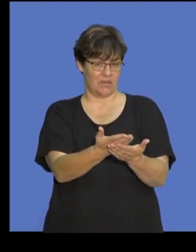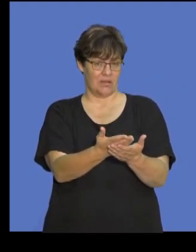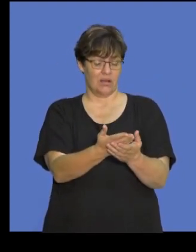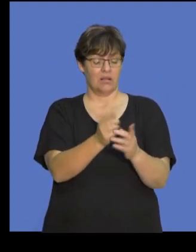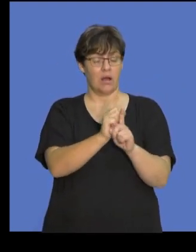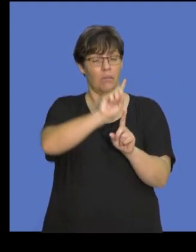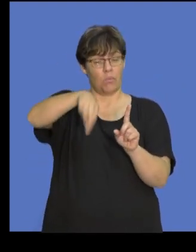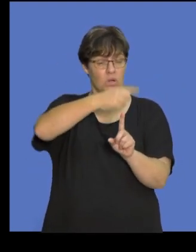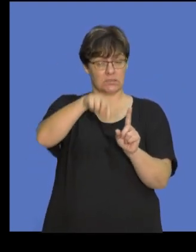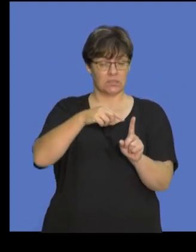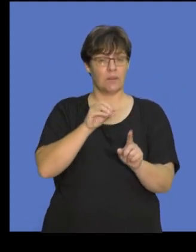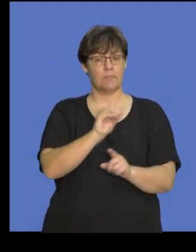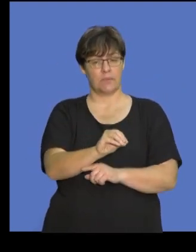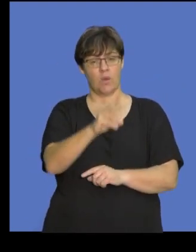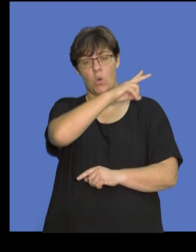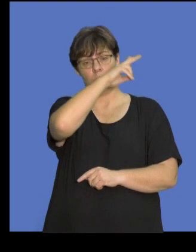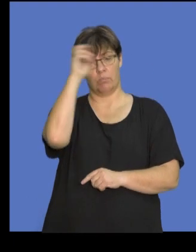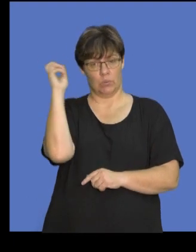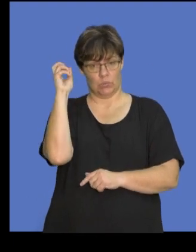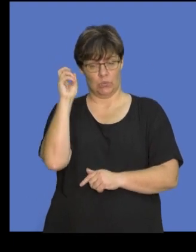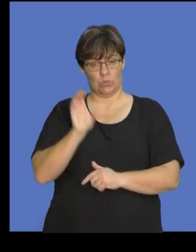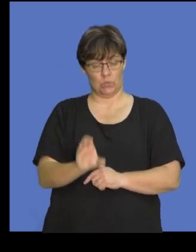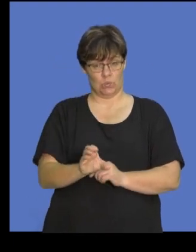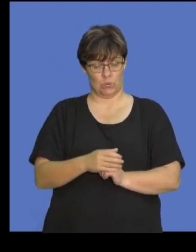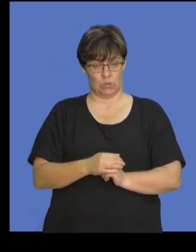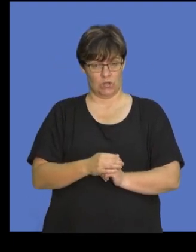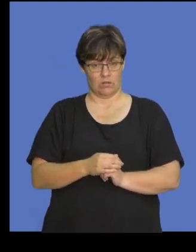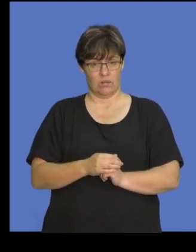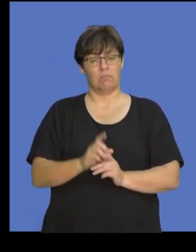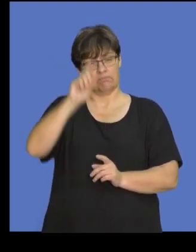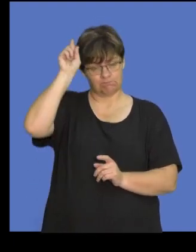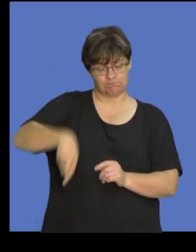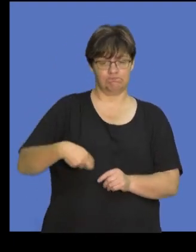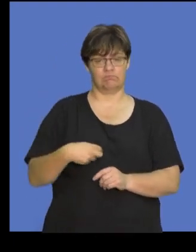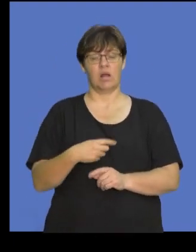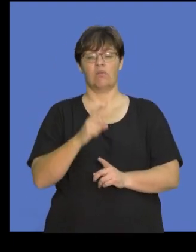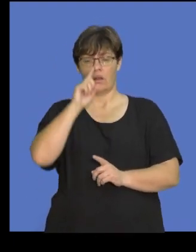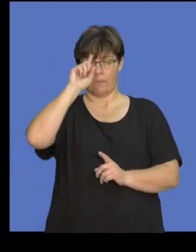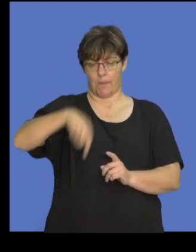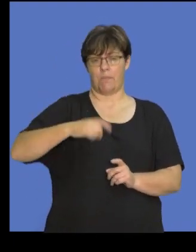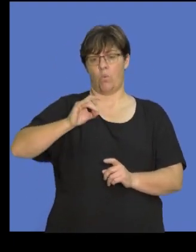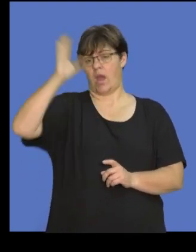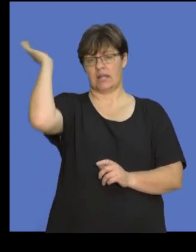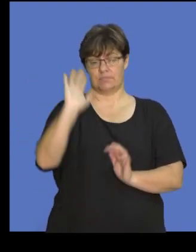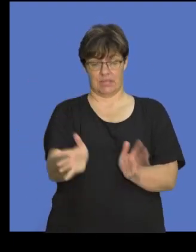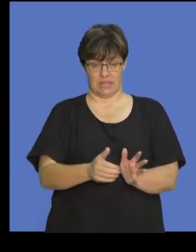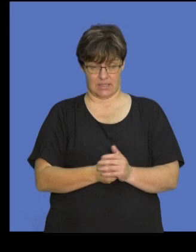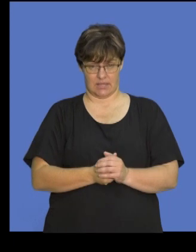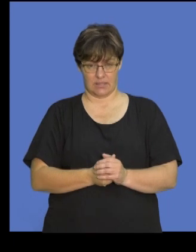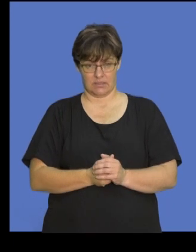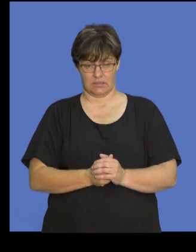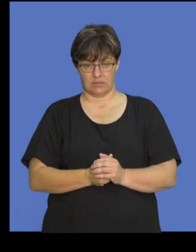probability that the pointer will land on the blue section after just one spin? What